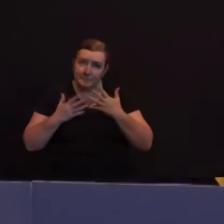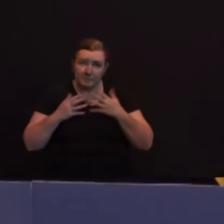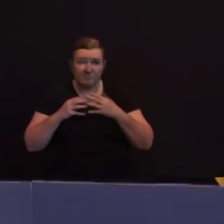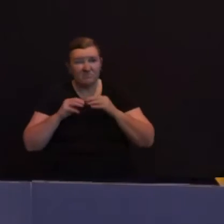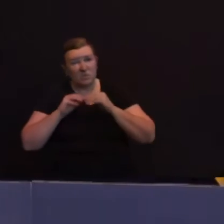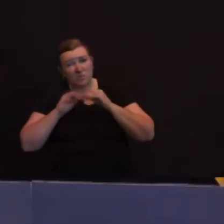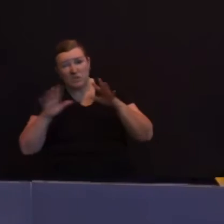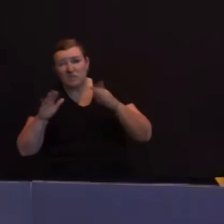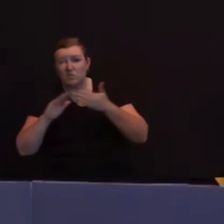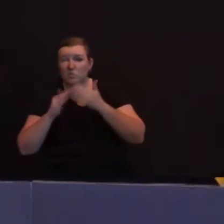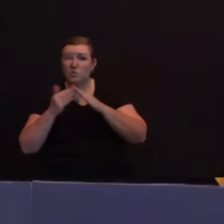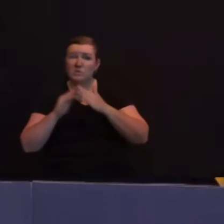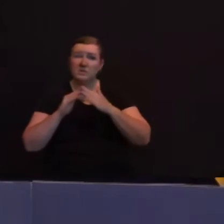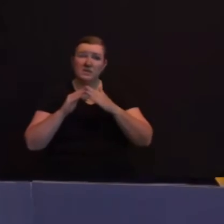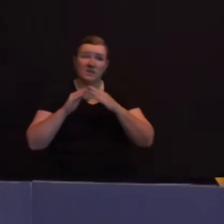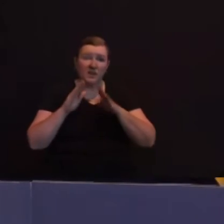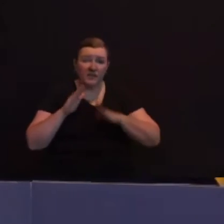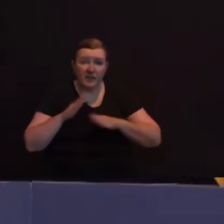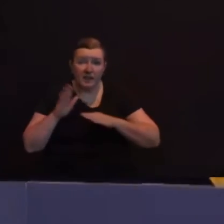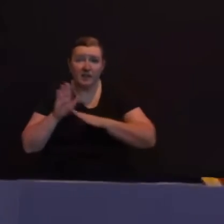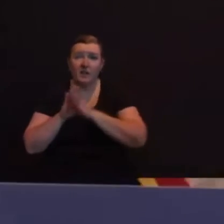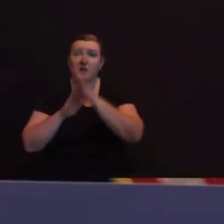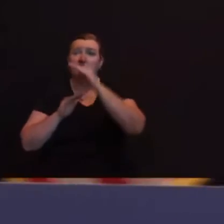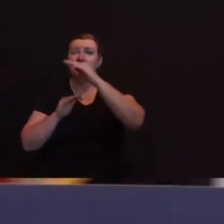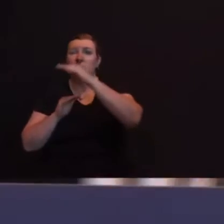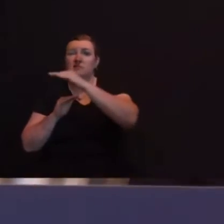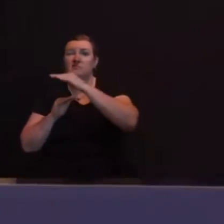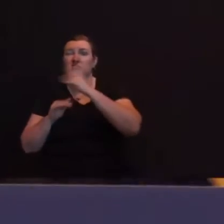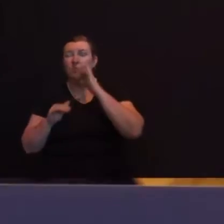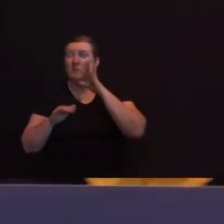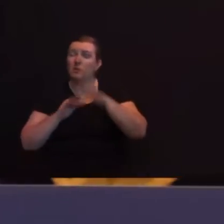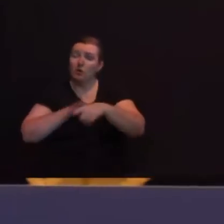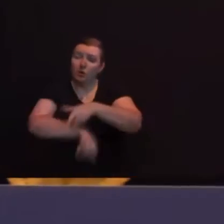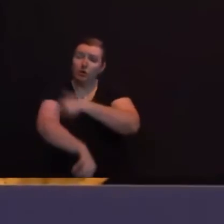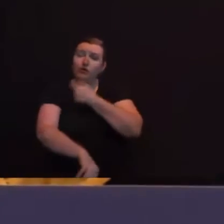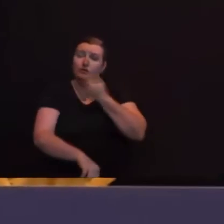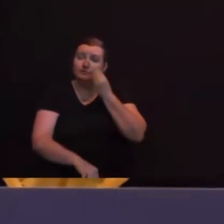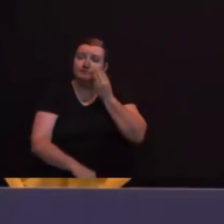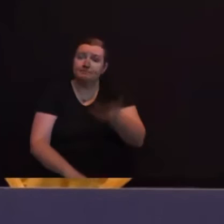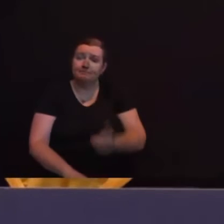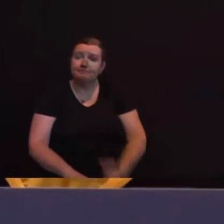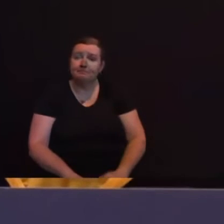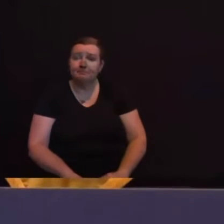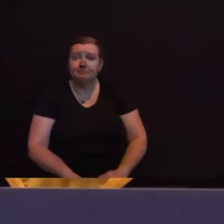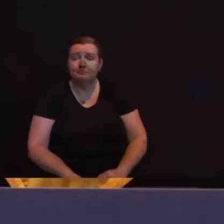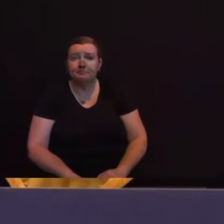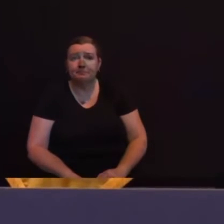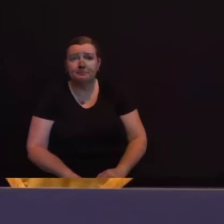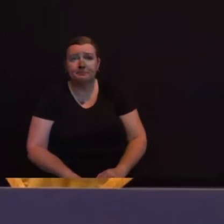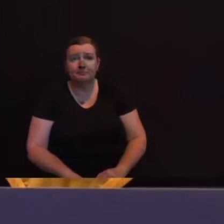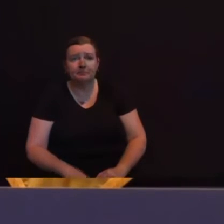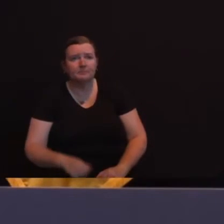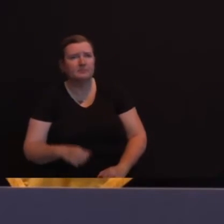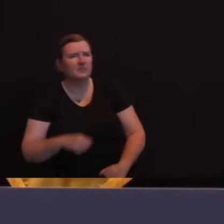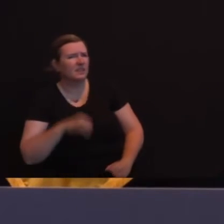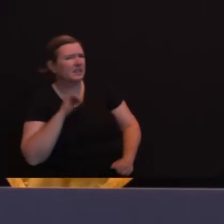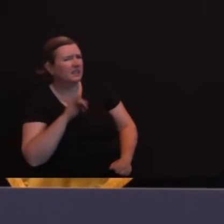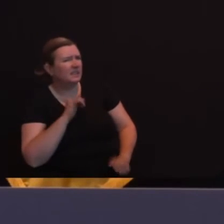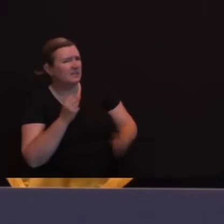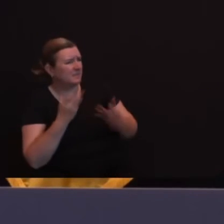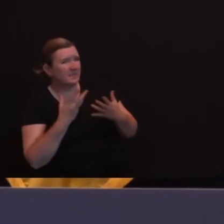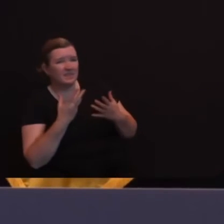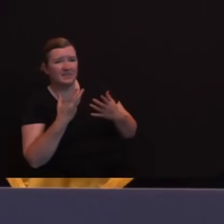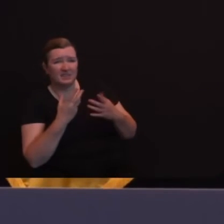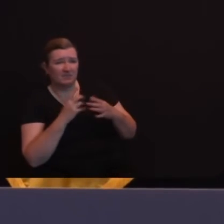to be longer, and that's the concern. Yeah. I mean, we've said this in different ways, but we said particularly, if